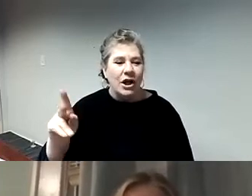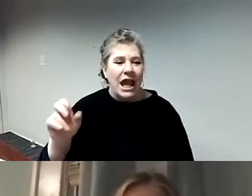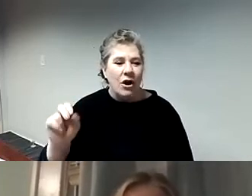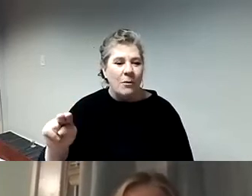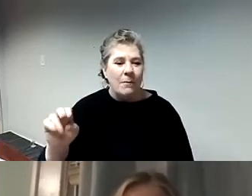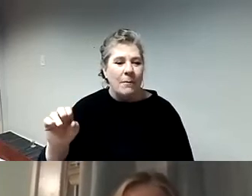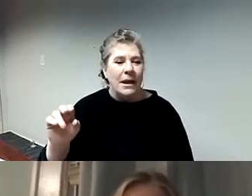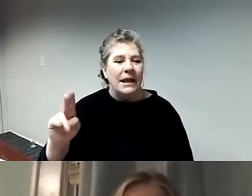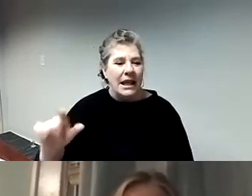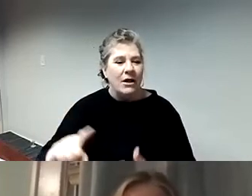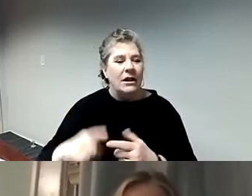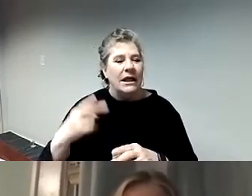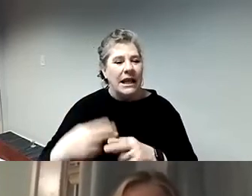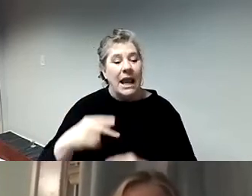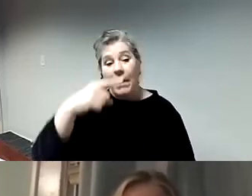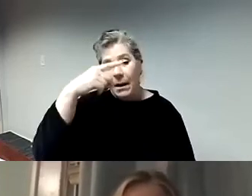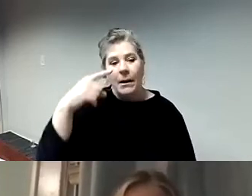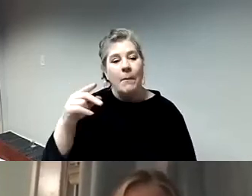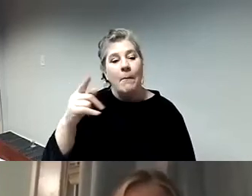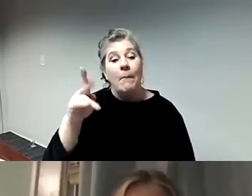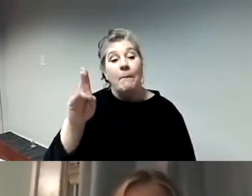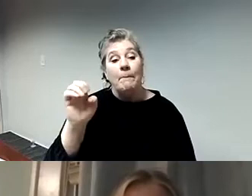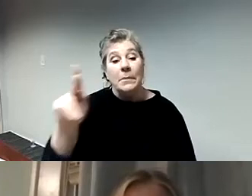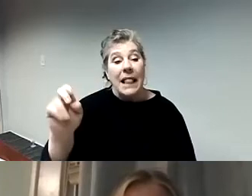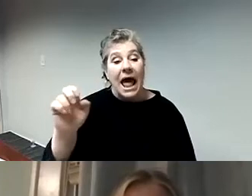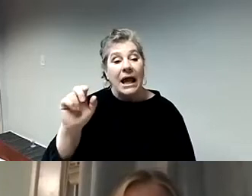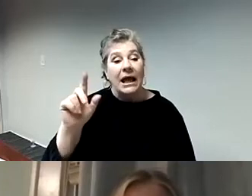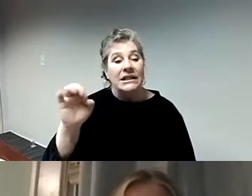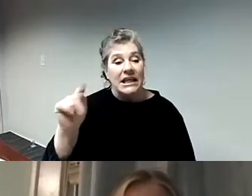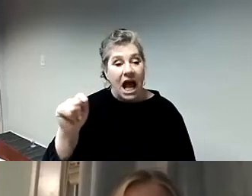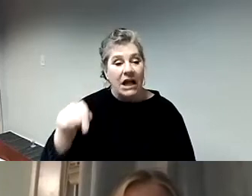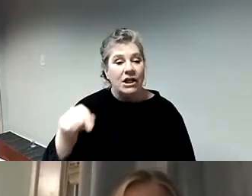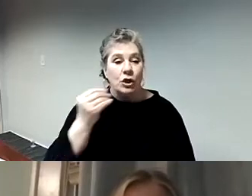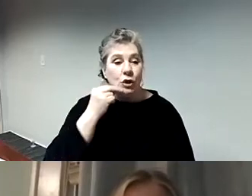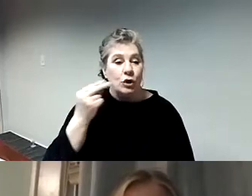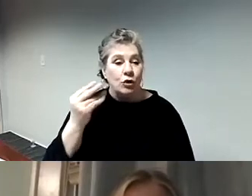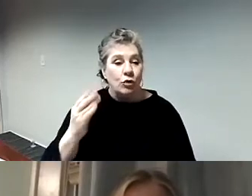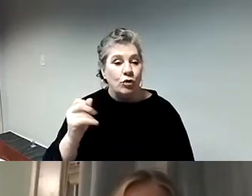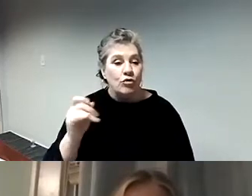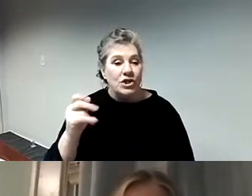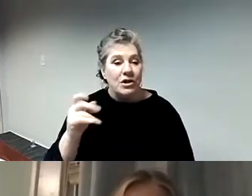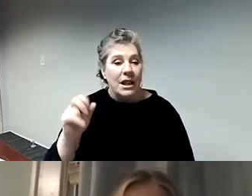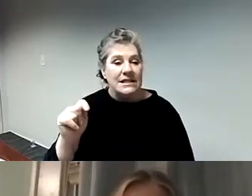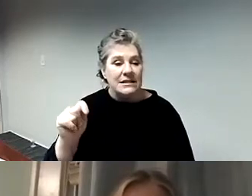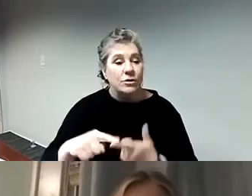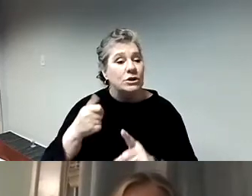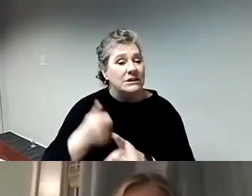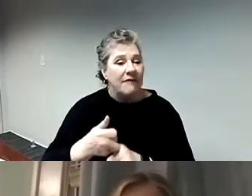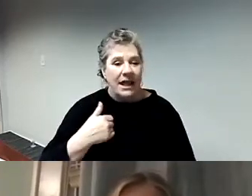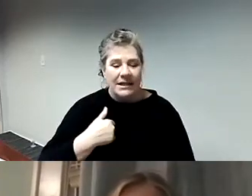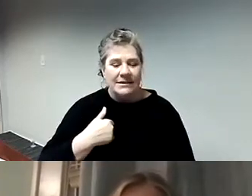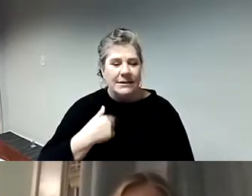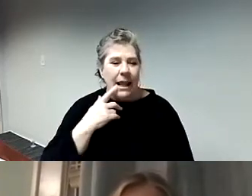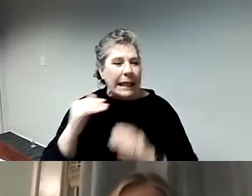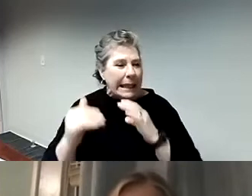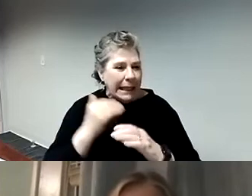she goes by Black Dot Nutritionist. And she has a, you know, like